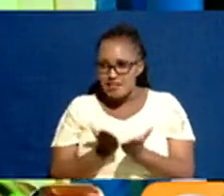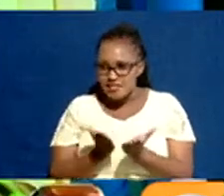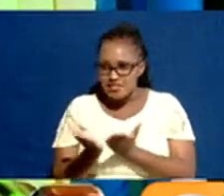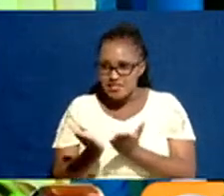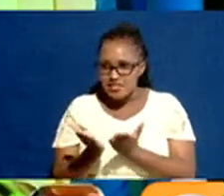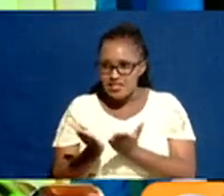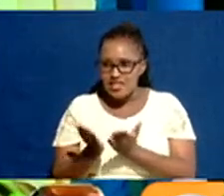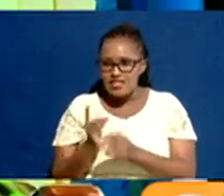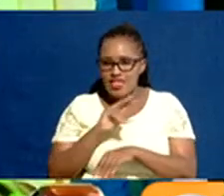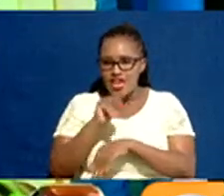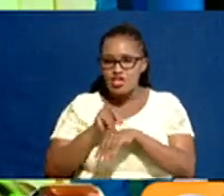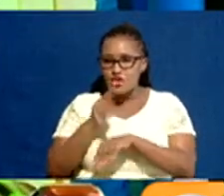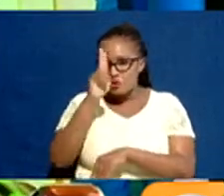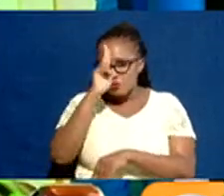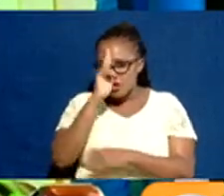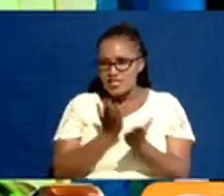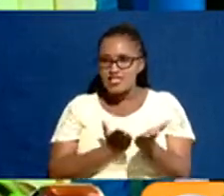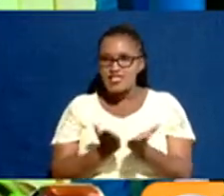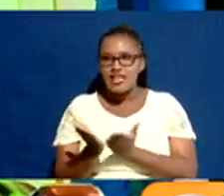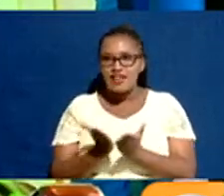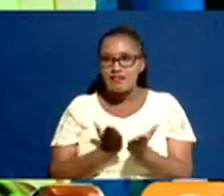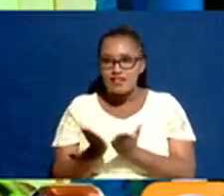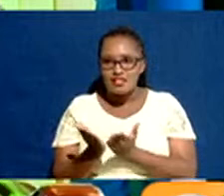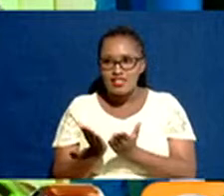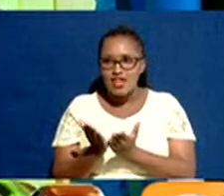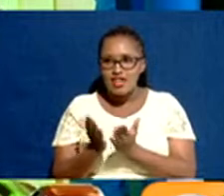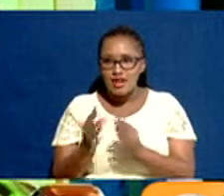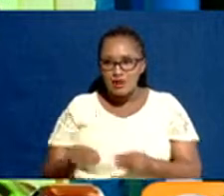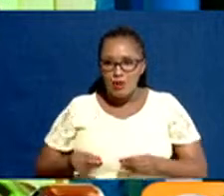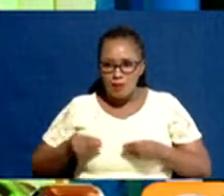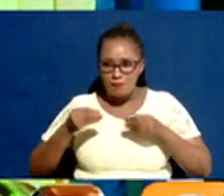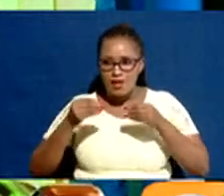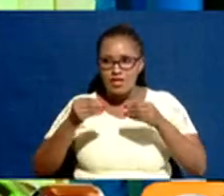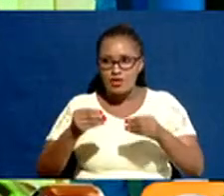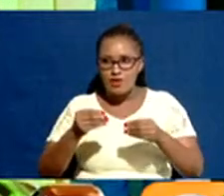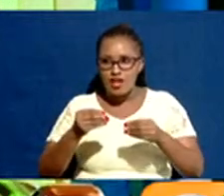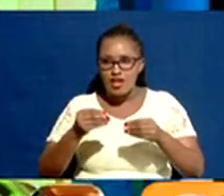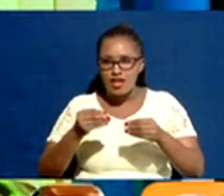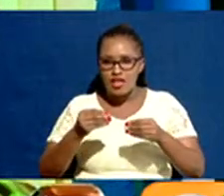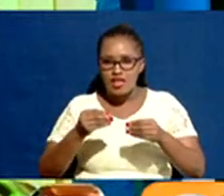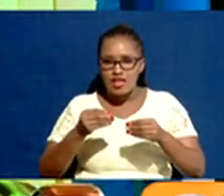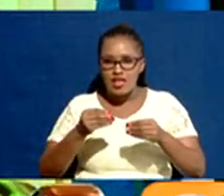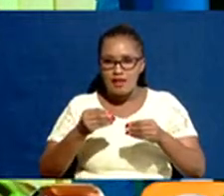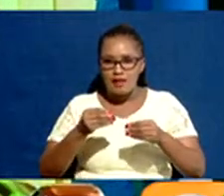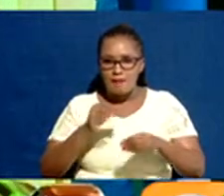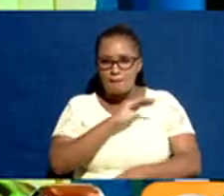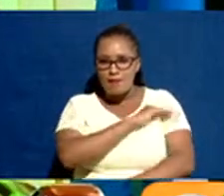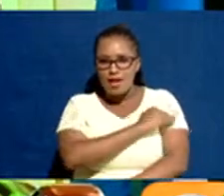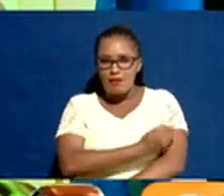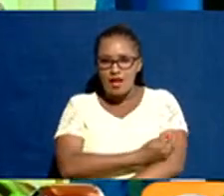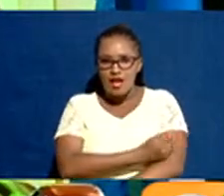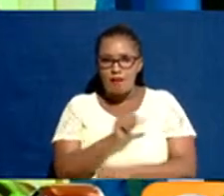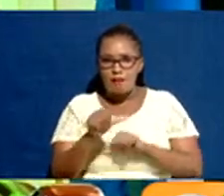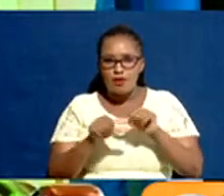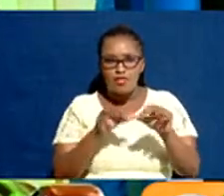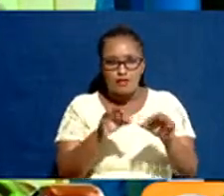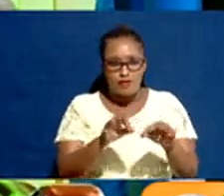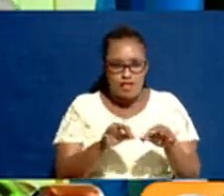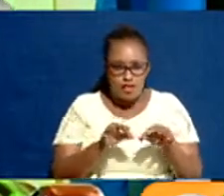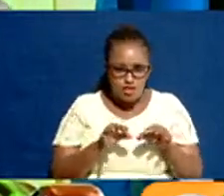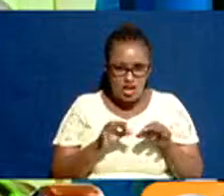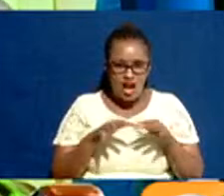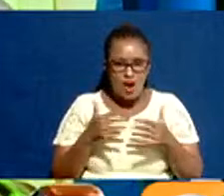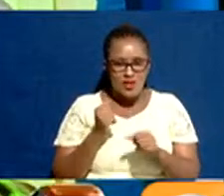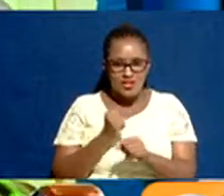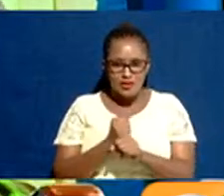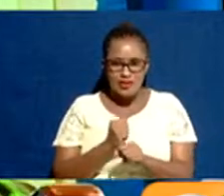The National Police Service is independent. We have given the Inspector General financial autonomy. He is now the accounting